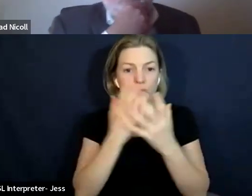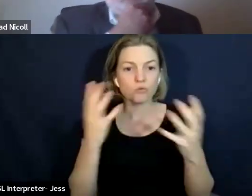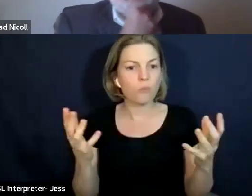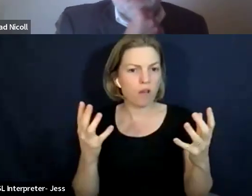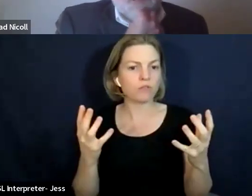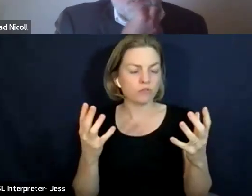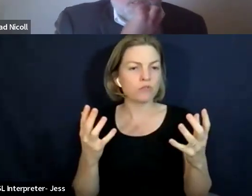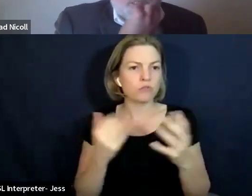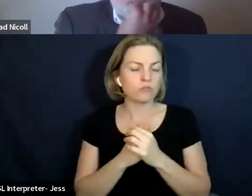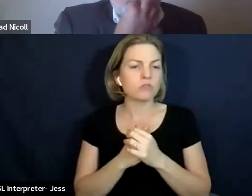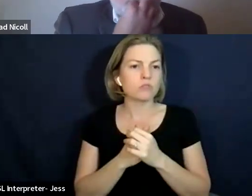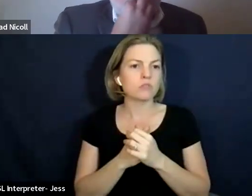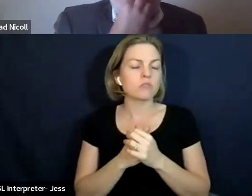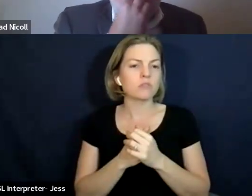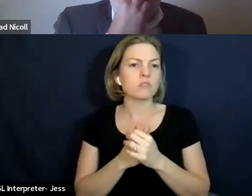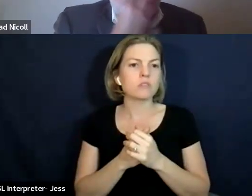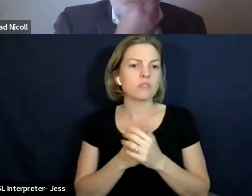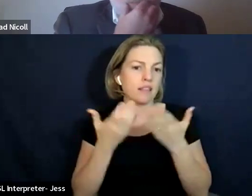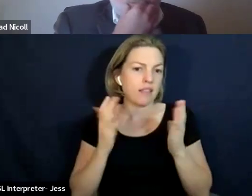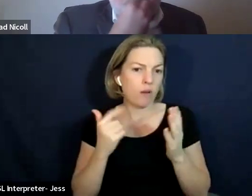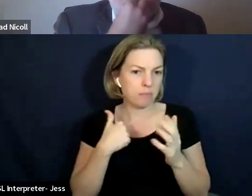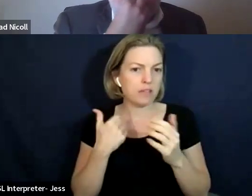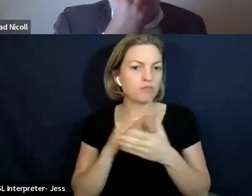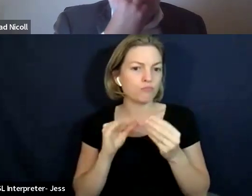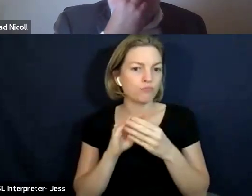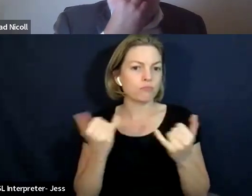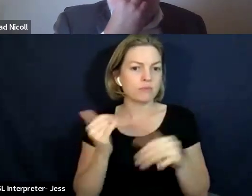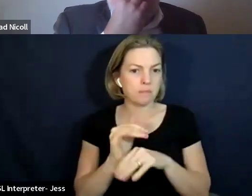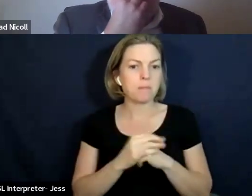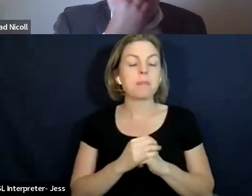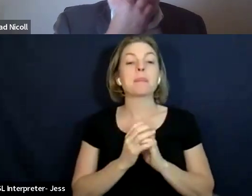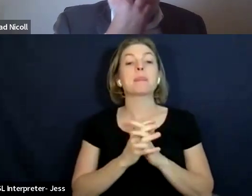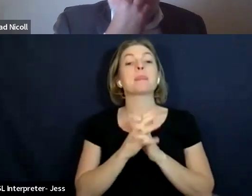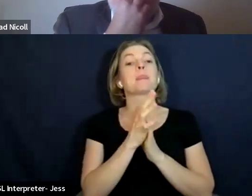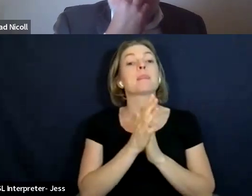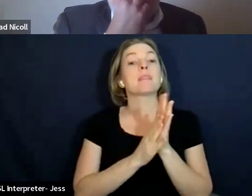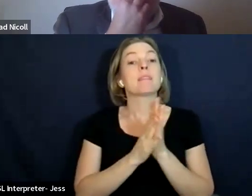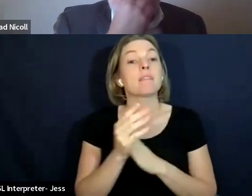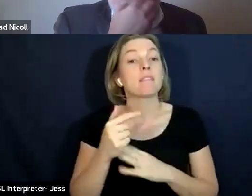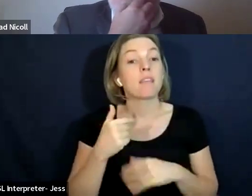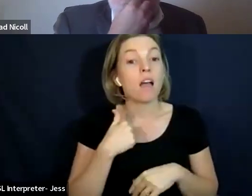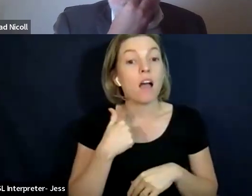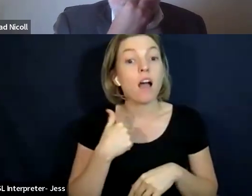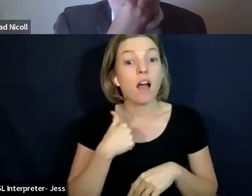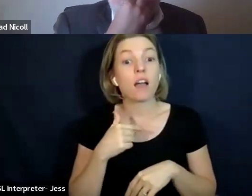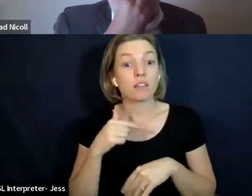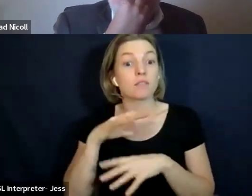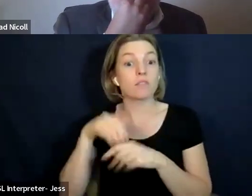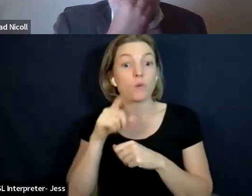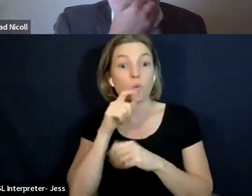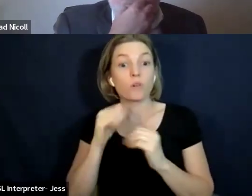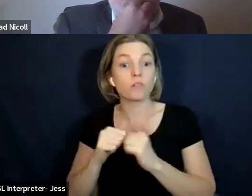the opportunity to comment this evening. I am a founding member of Save the Alewife